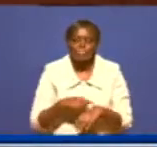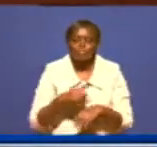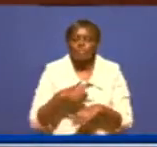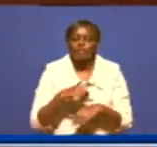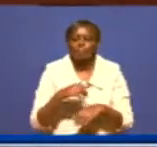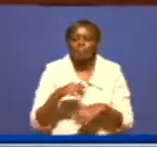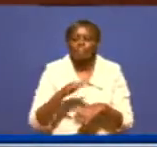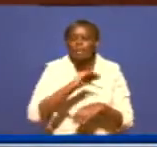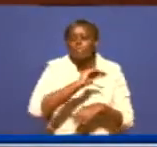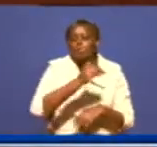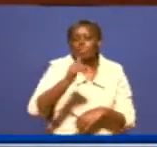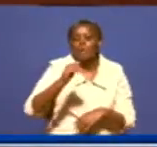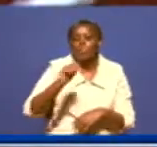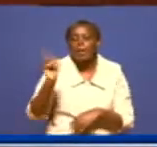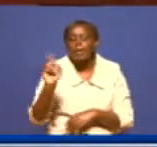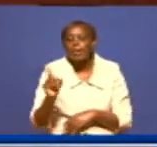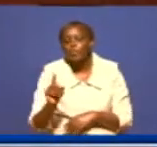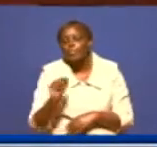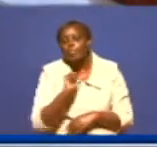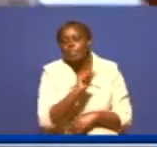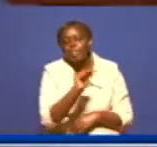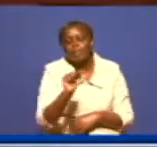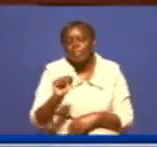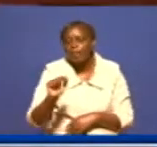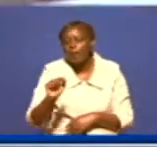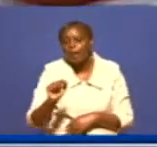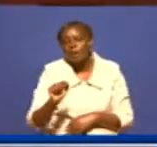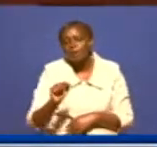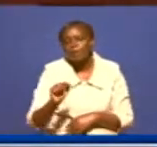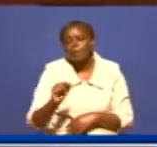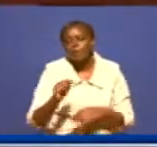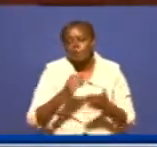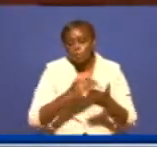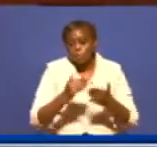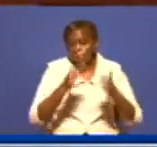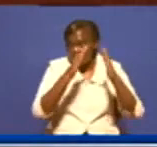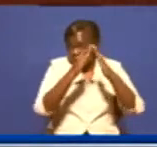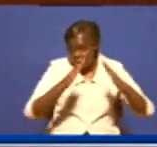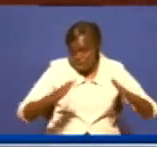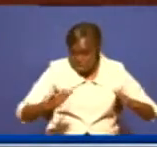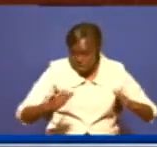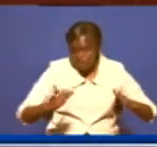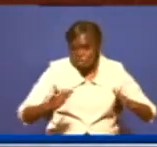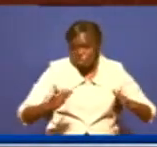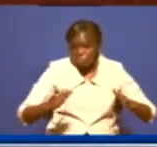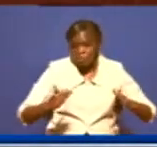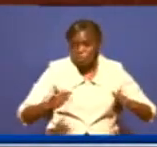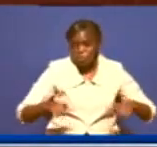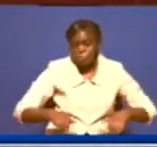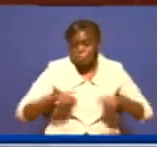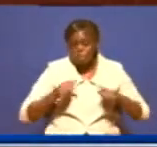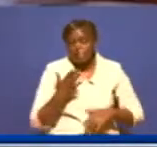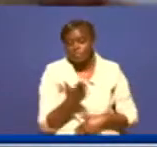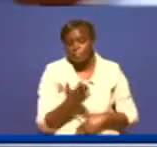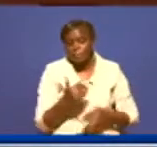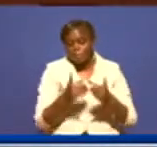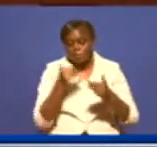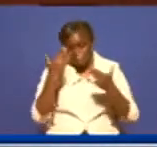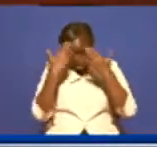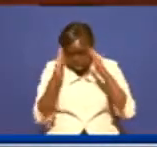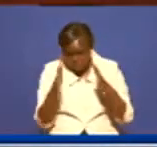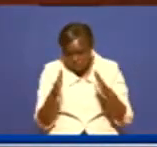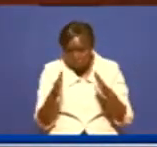estates in Nairobi, Madam Speaker, somebody has rented a house for residence. Before you know it, it is a